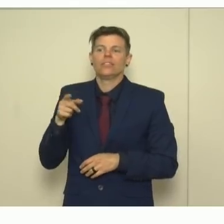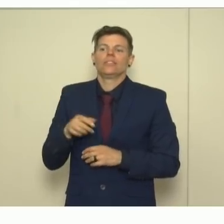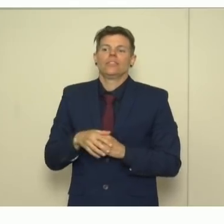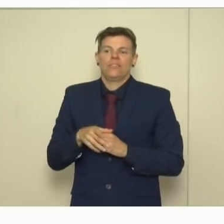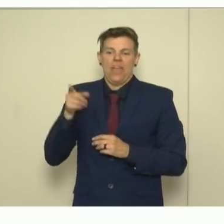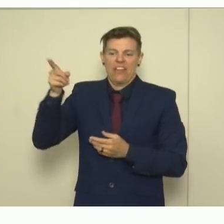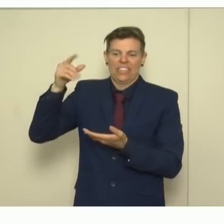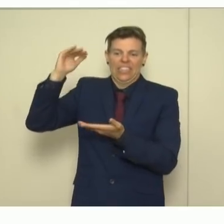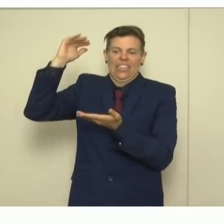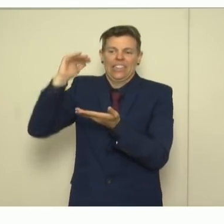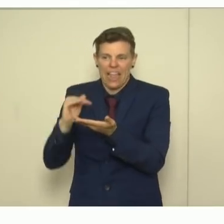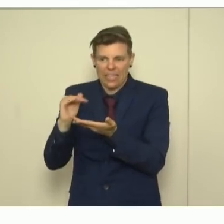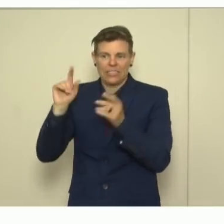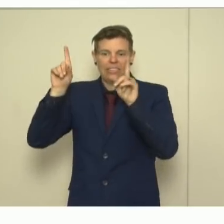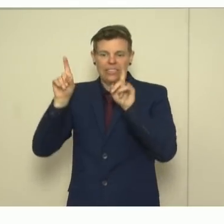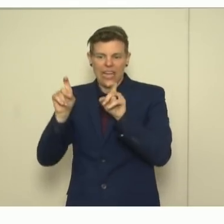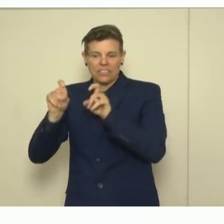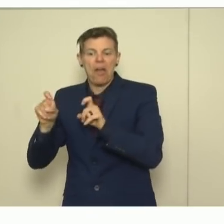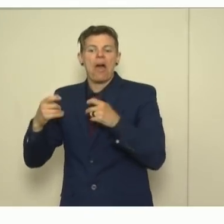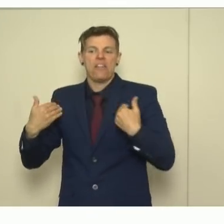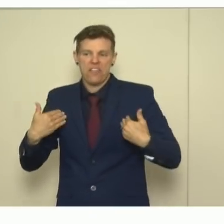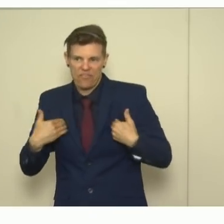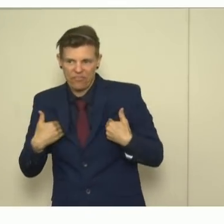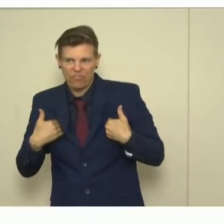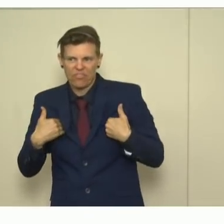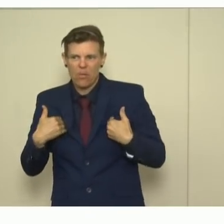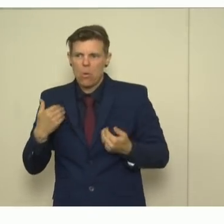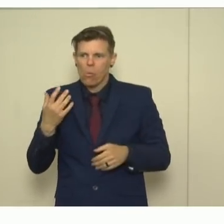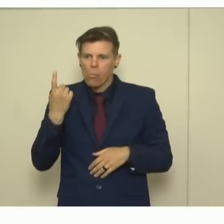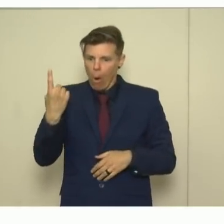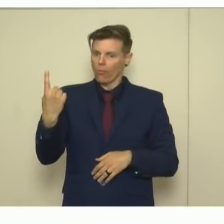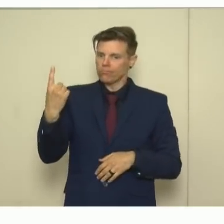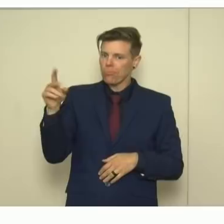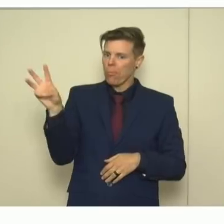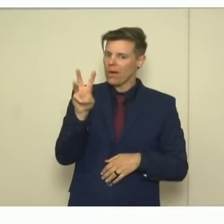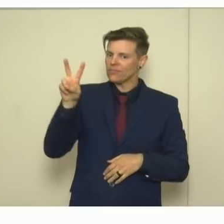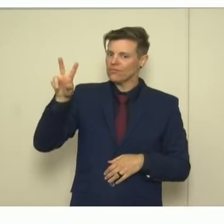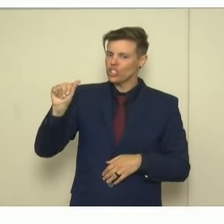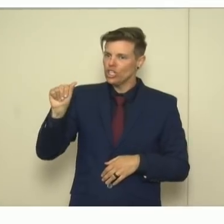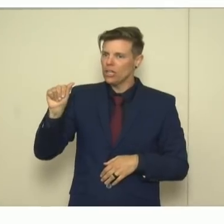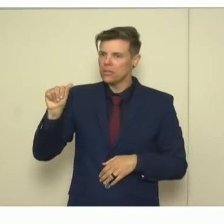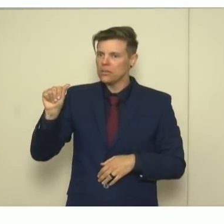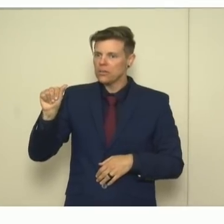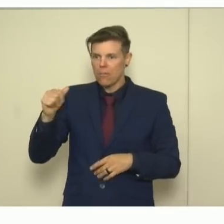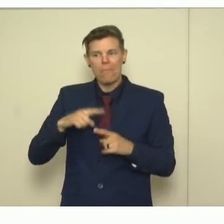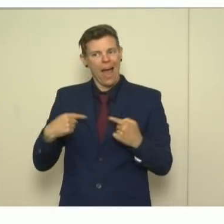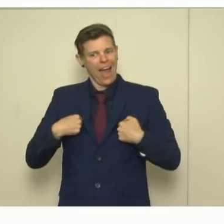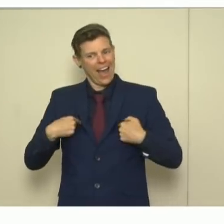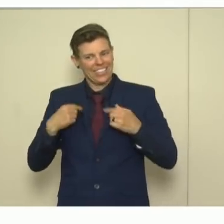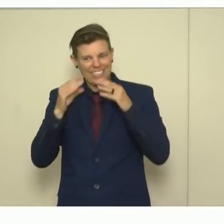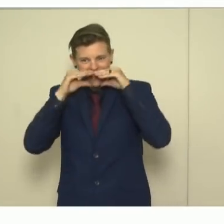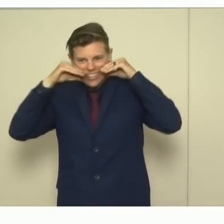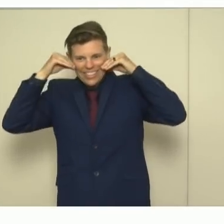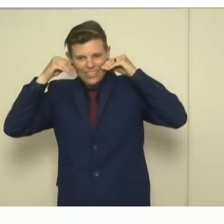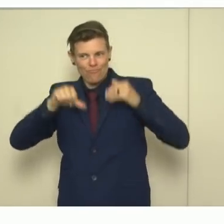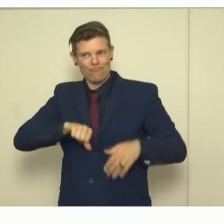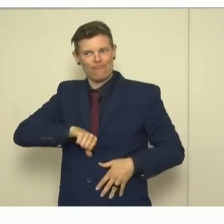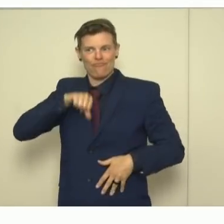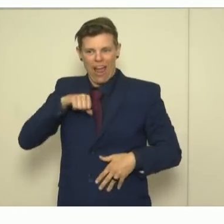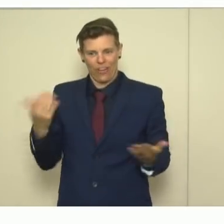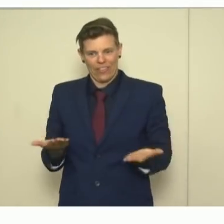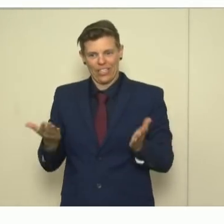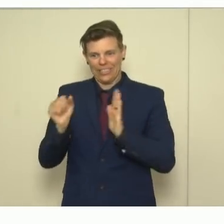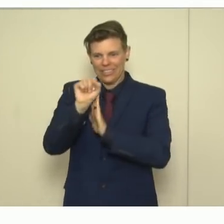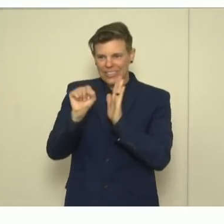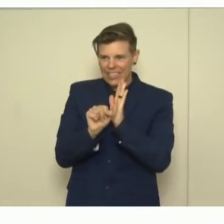do very well in that, and so proud of that. And again, thanks to Secretary Kunkel and the governor for championing that for the